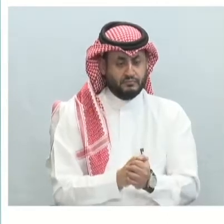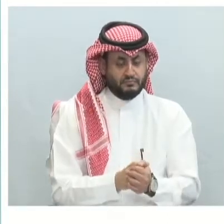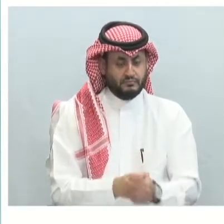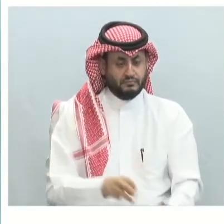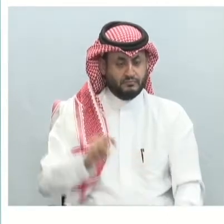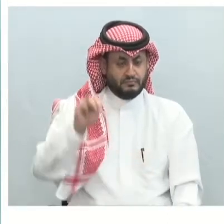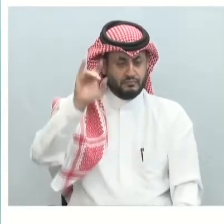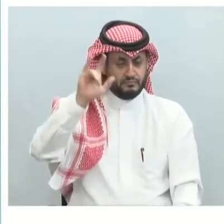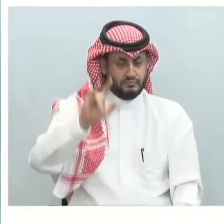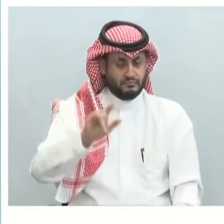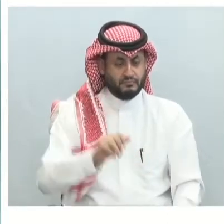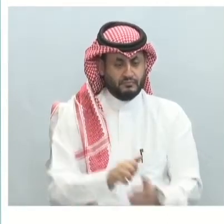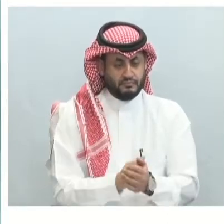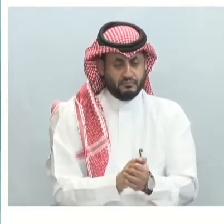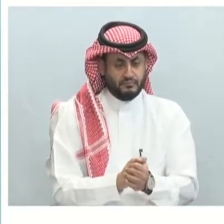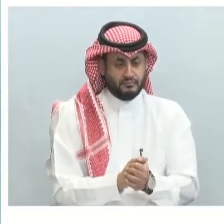okay, my M,